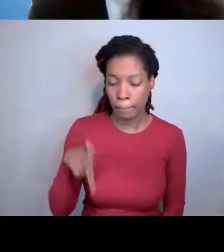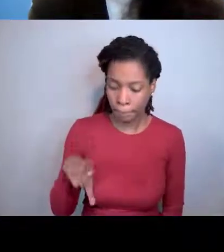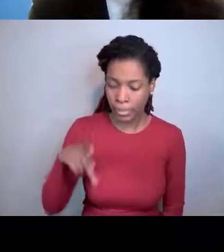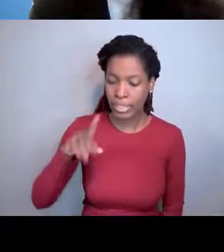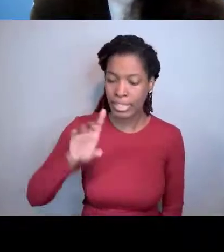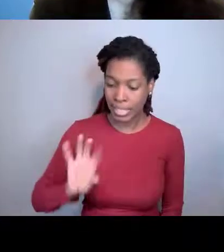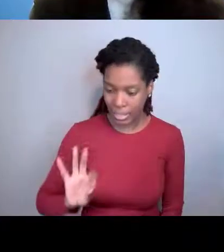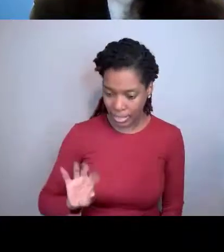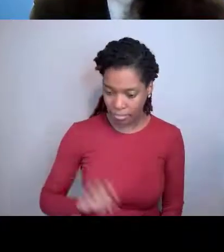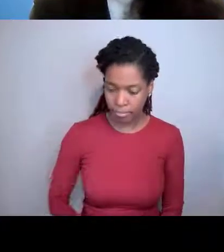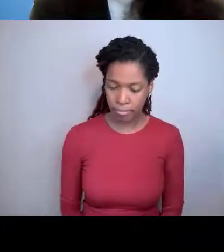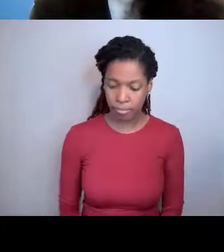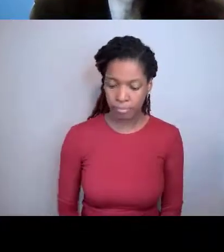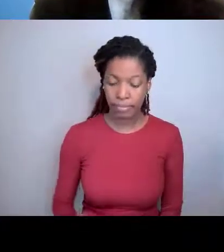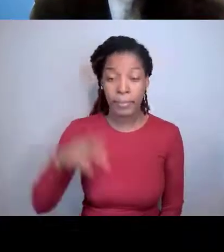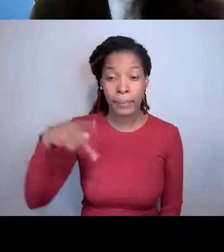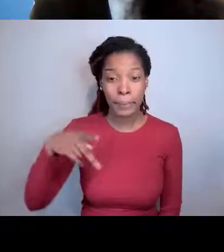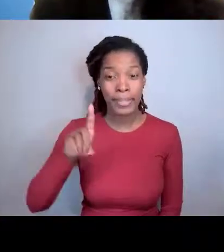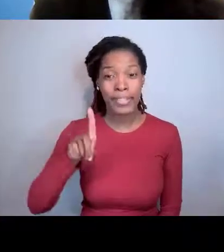animals